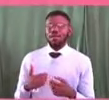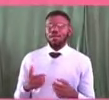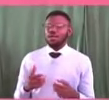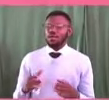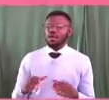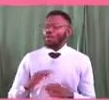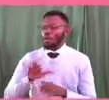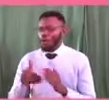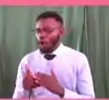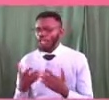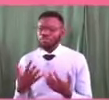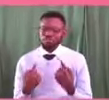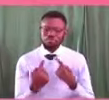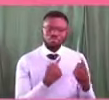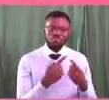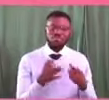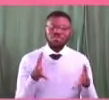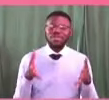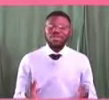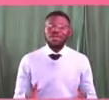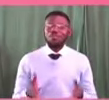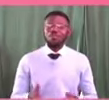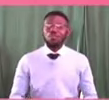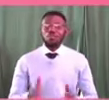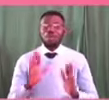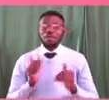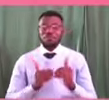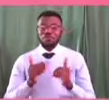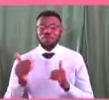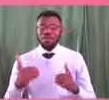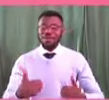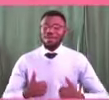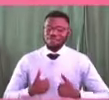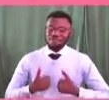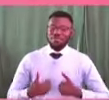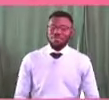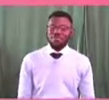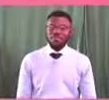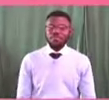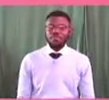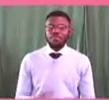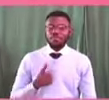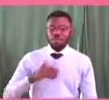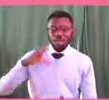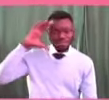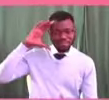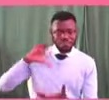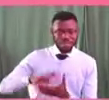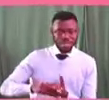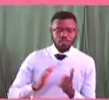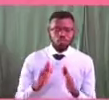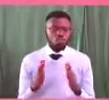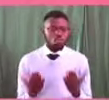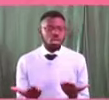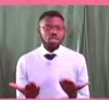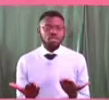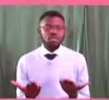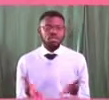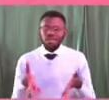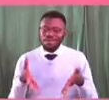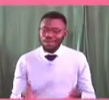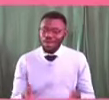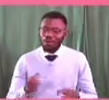all that has now given us a way forward. I believe that the time has now